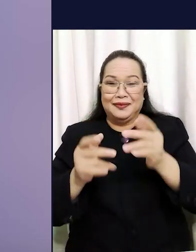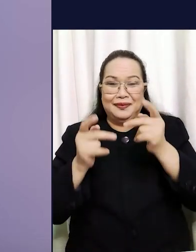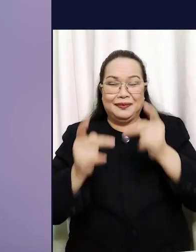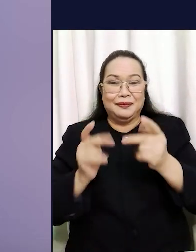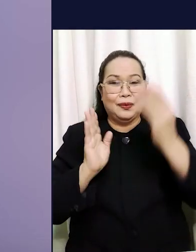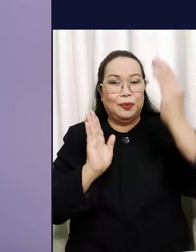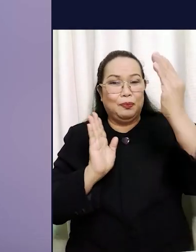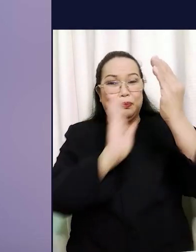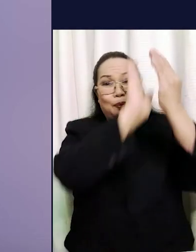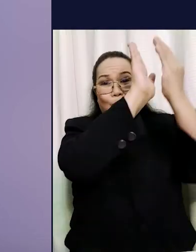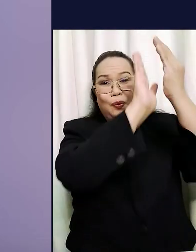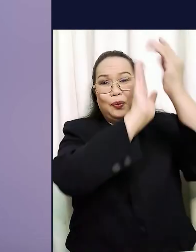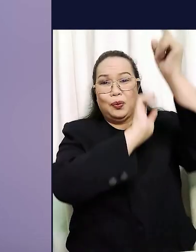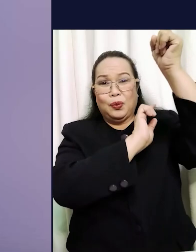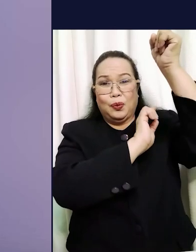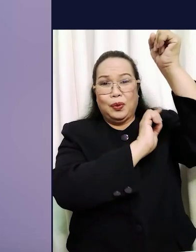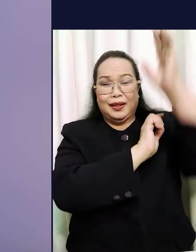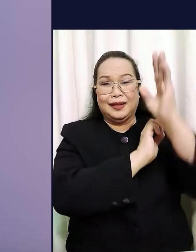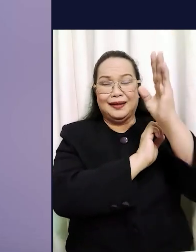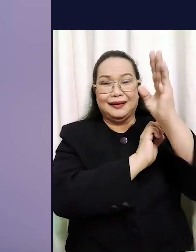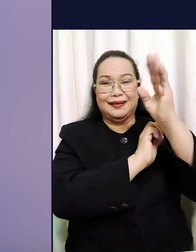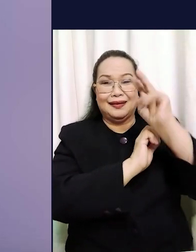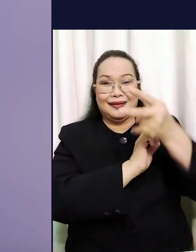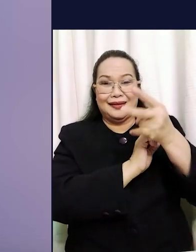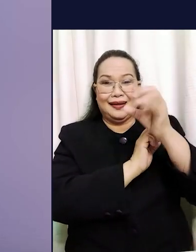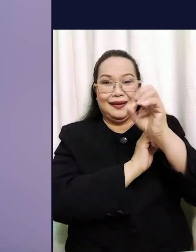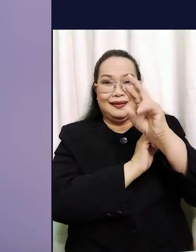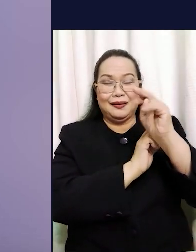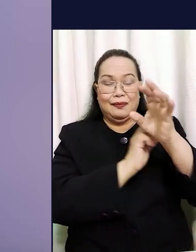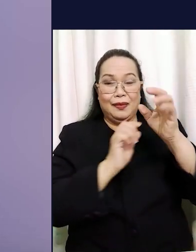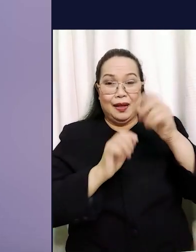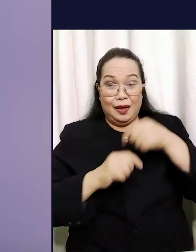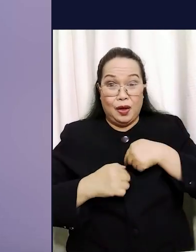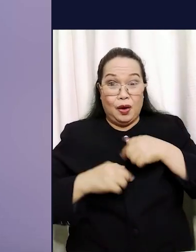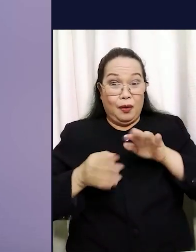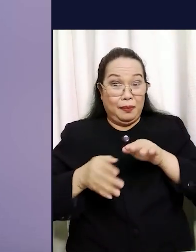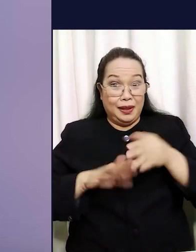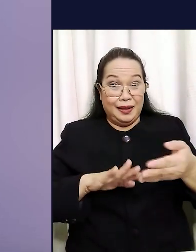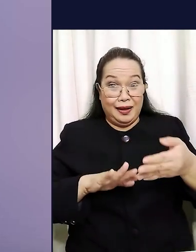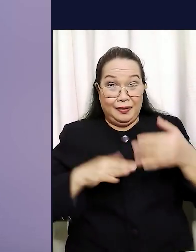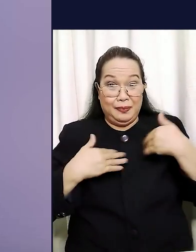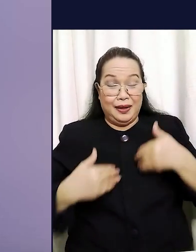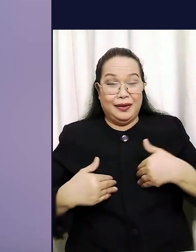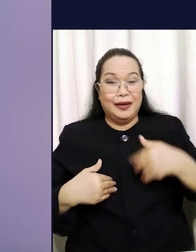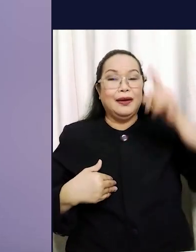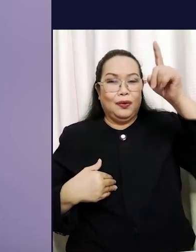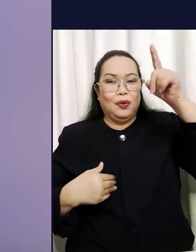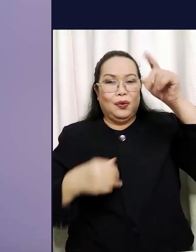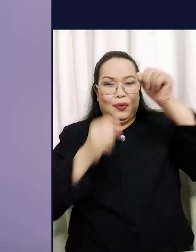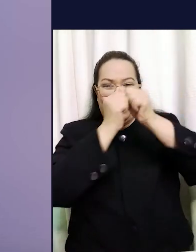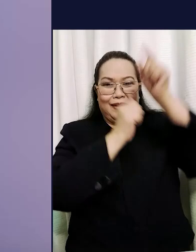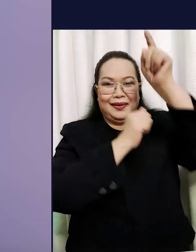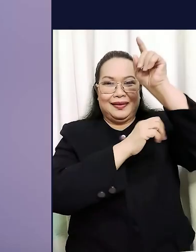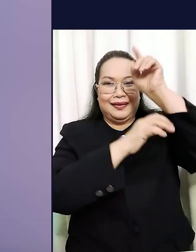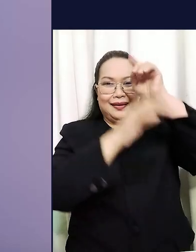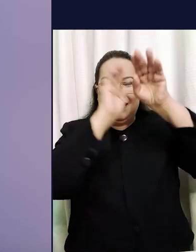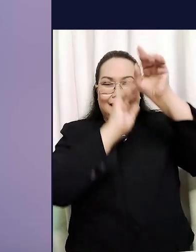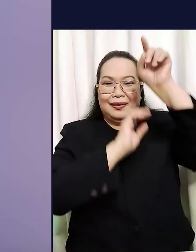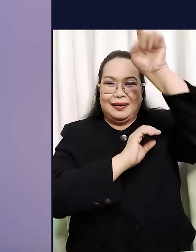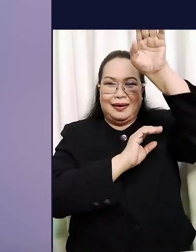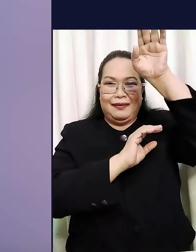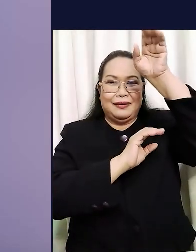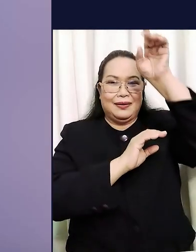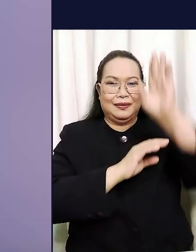and their immediate presence with the Lord. 2 Corinthians 5:8, absence in the body, presence with the